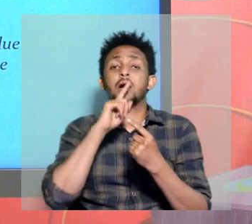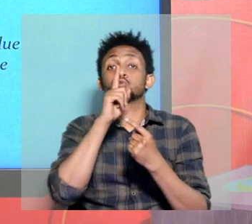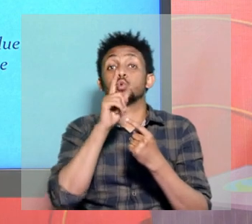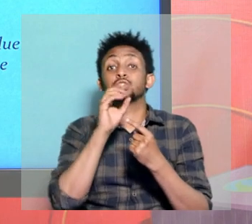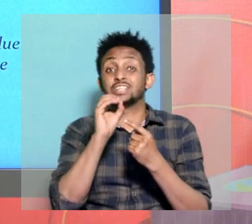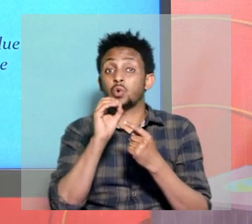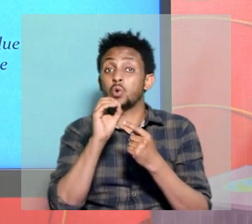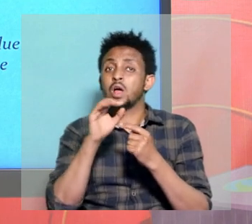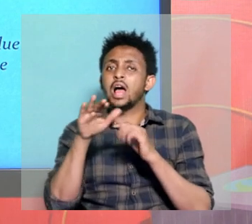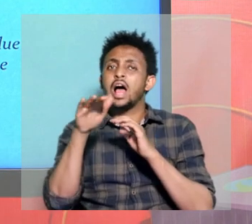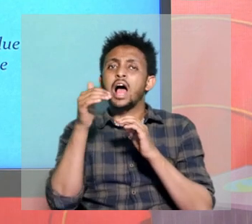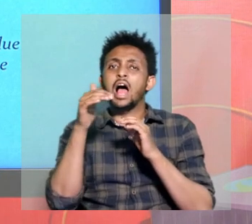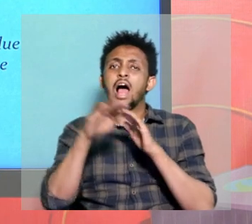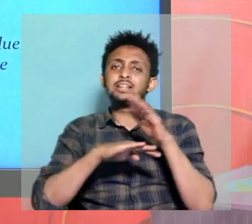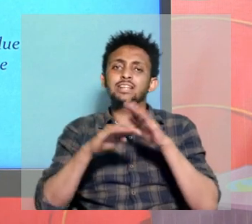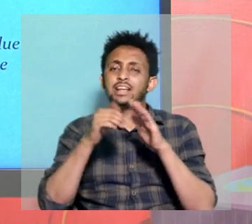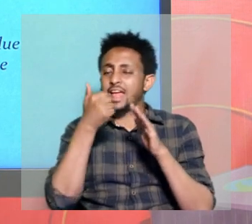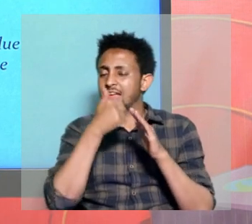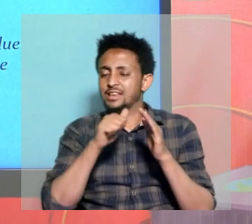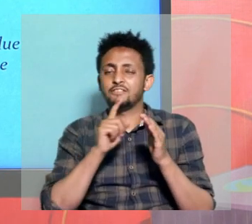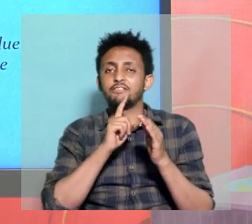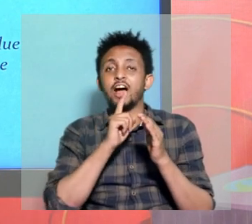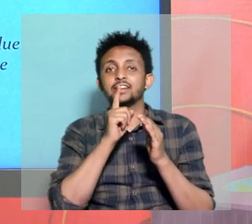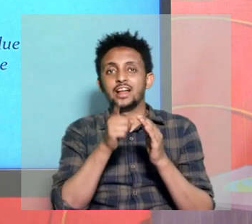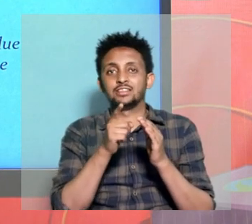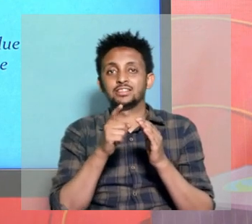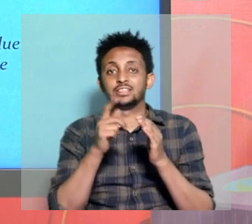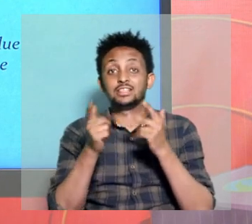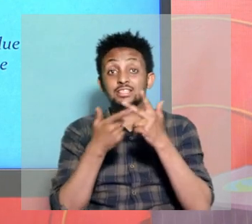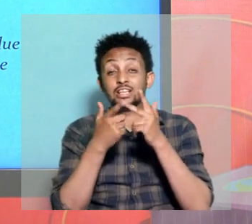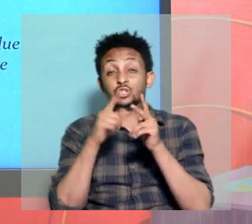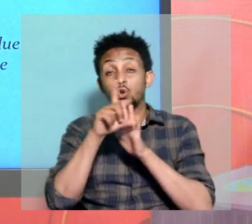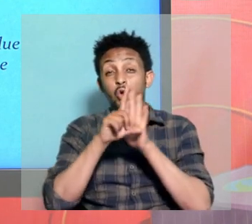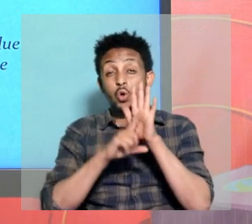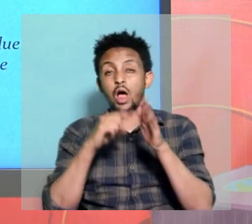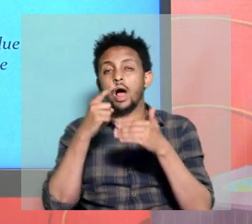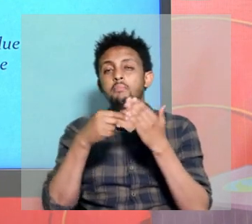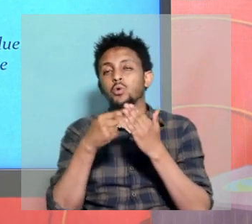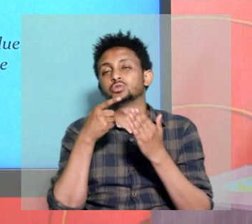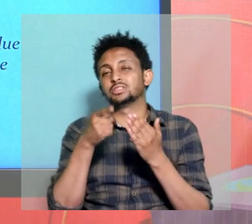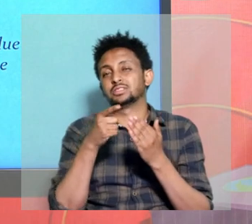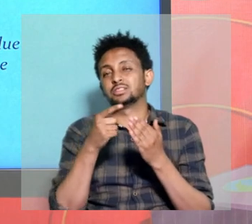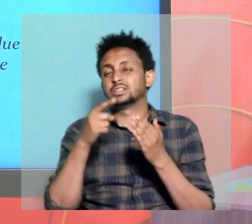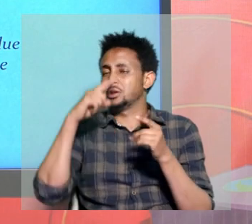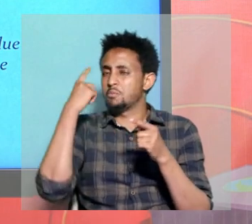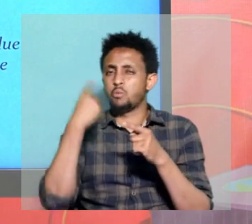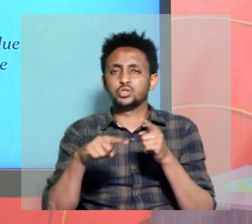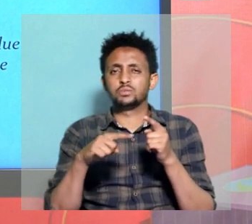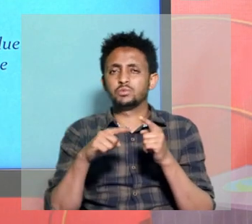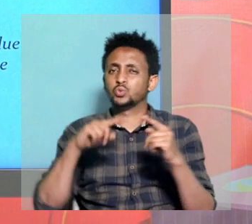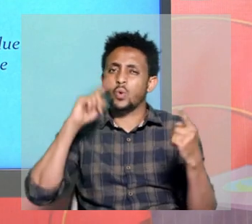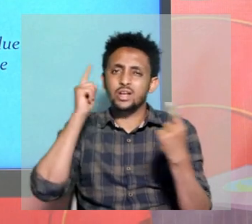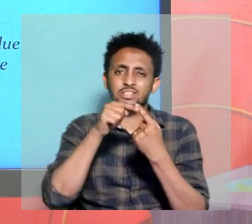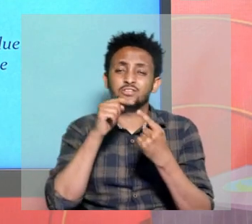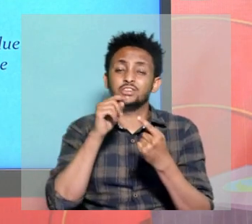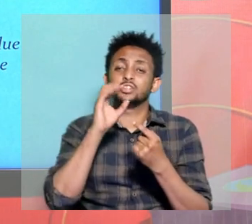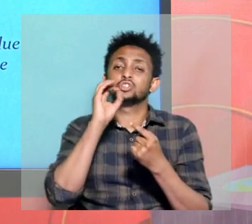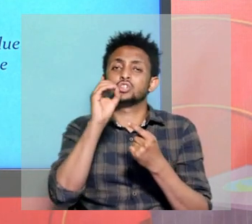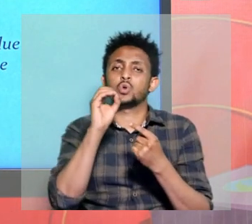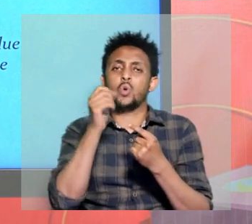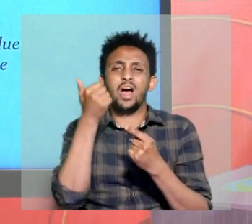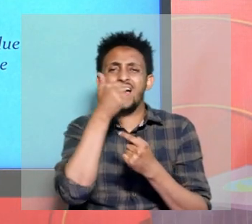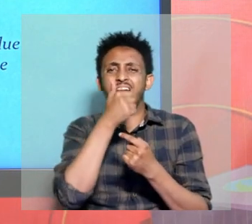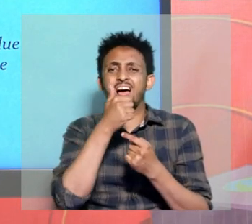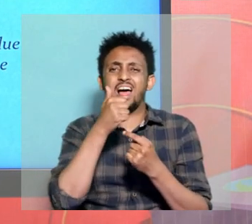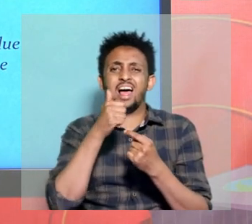zero under any finite step. So third law of thermodynamics states about that. It's impossible to achieve absolute zero under